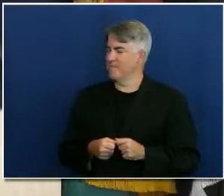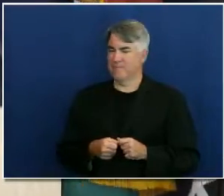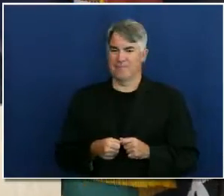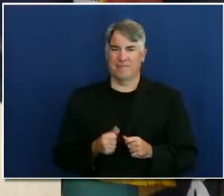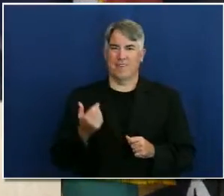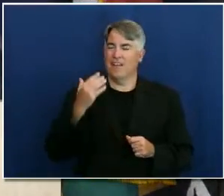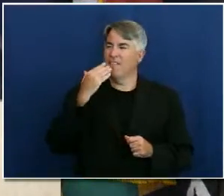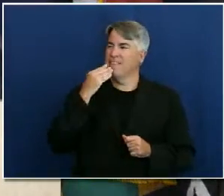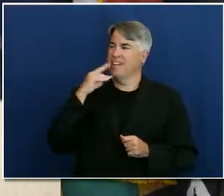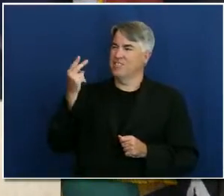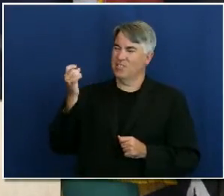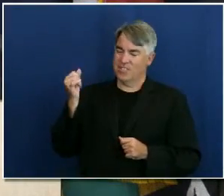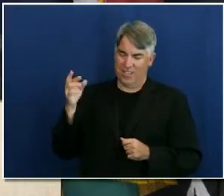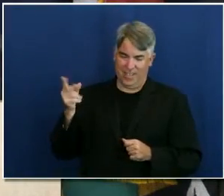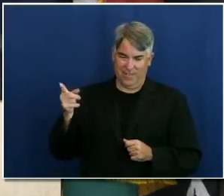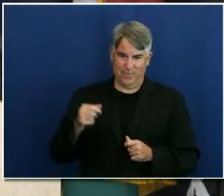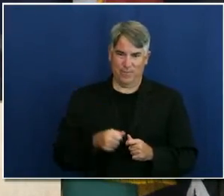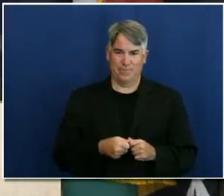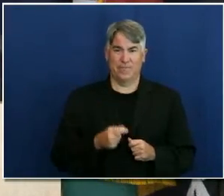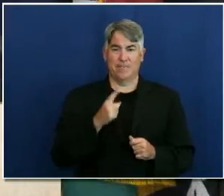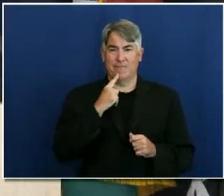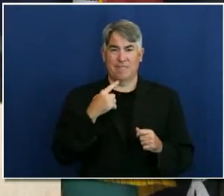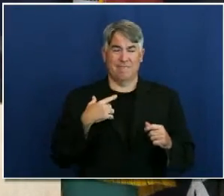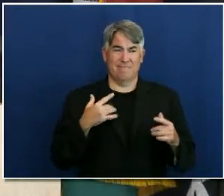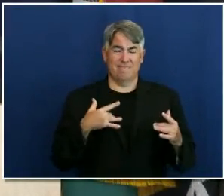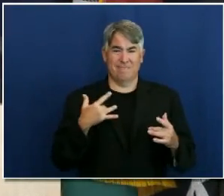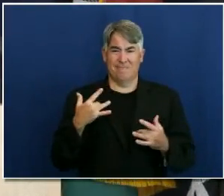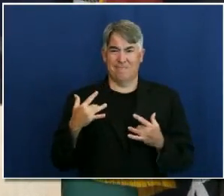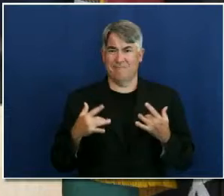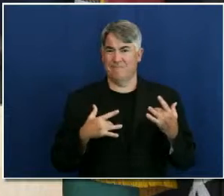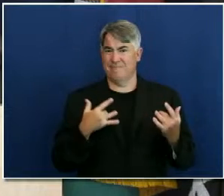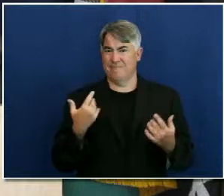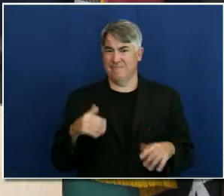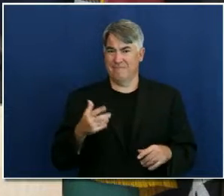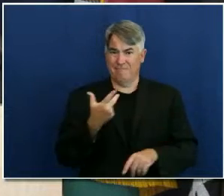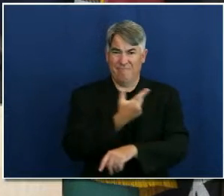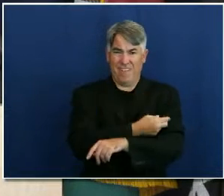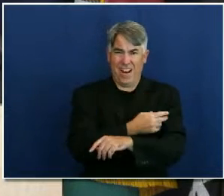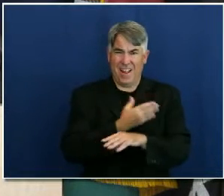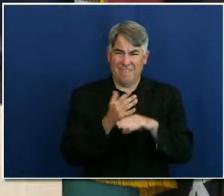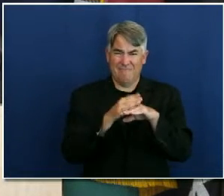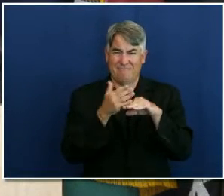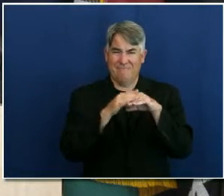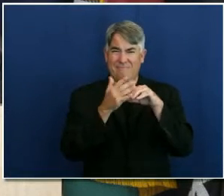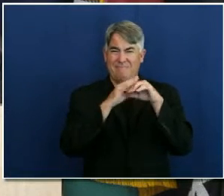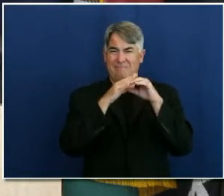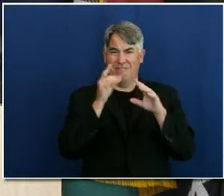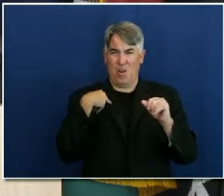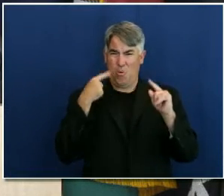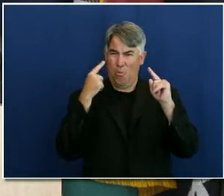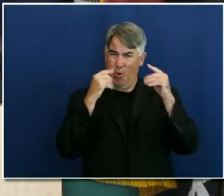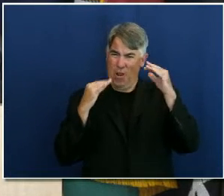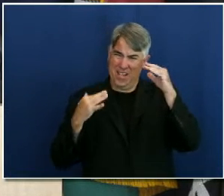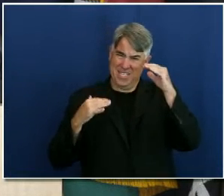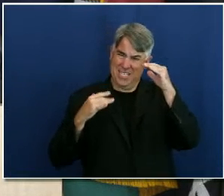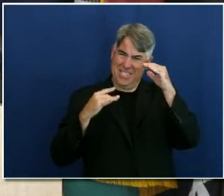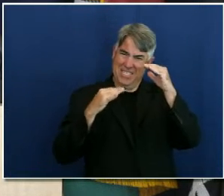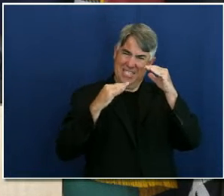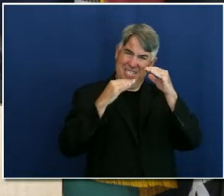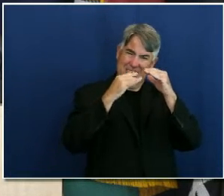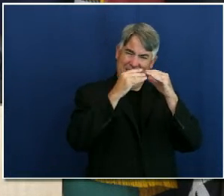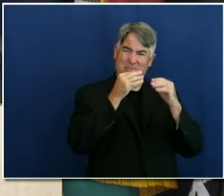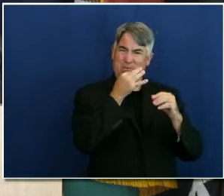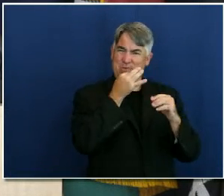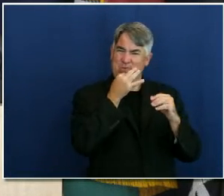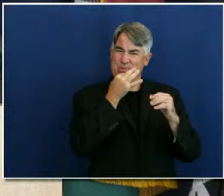Thank you, Chair Fletcher. It's really exciting to know that we're inching closer to our vaccination of 75% of San Diego County